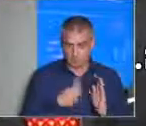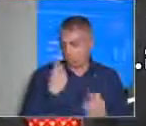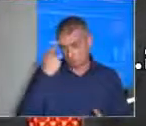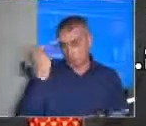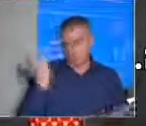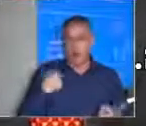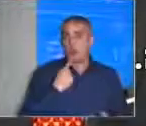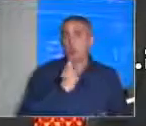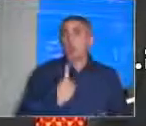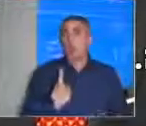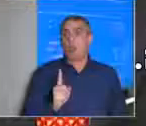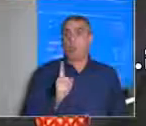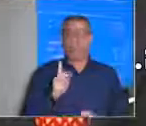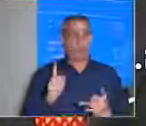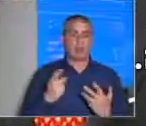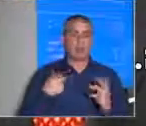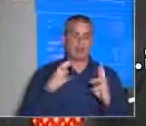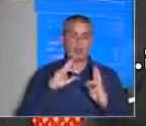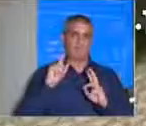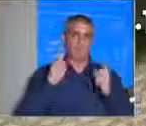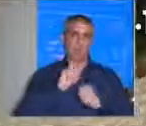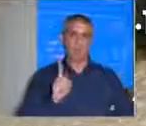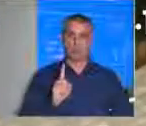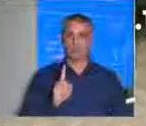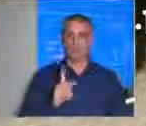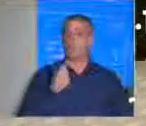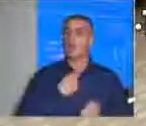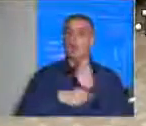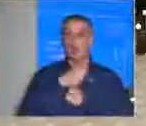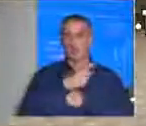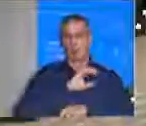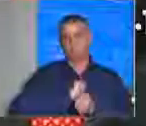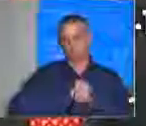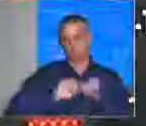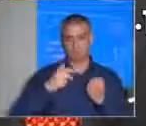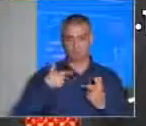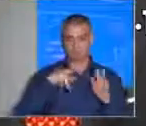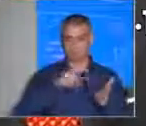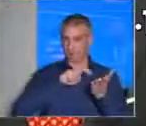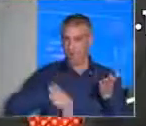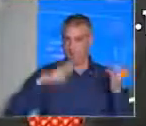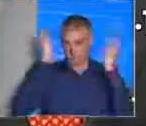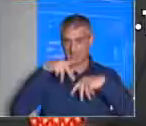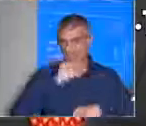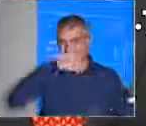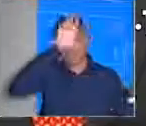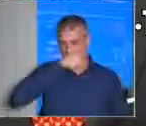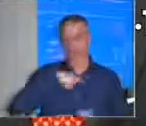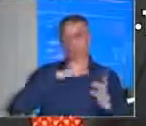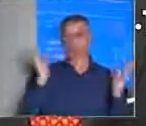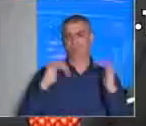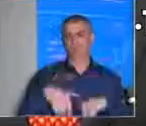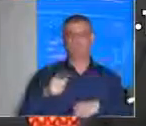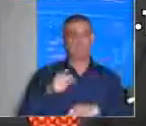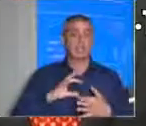always. I don't want to say no, but hopefully that won't happen. Their economy is a mess ever since I took away the Iran deal. They